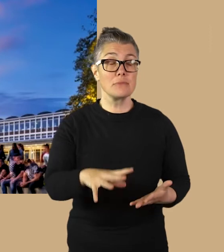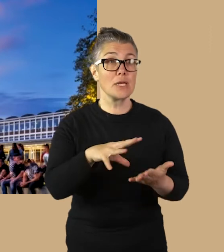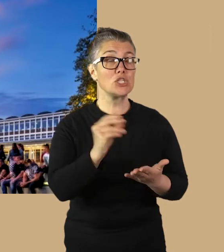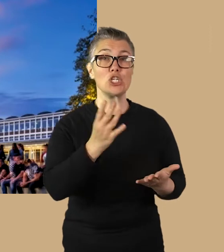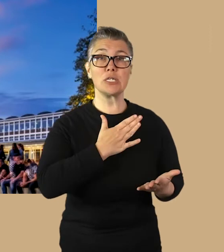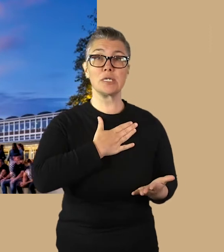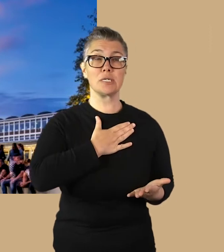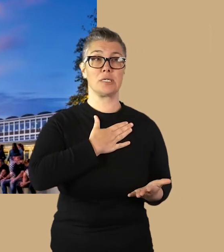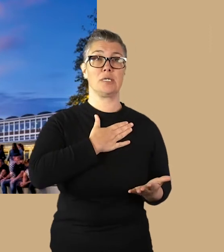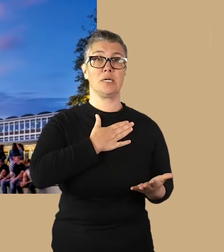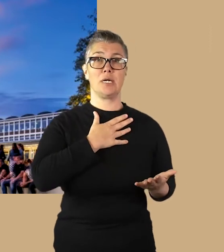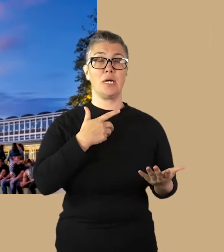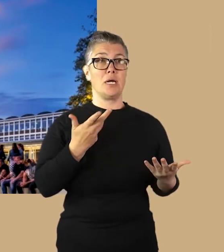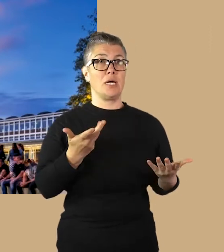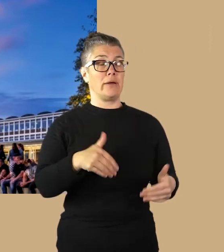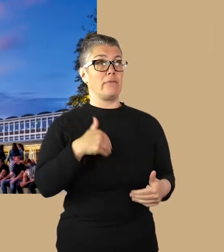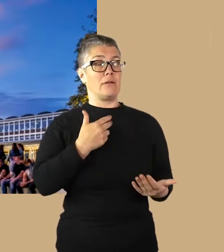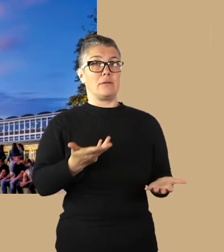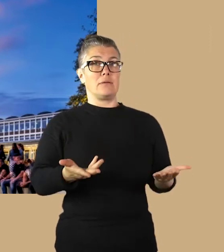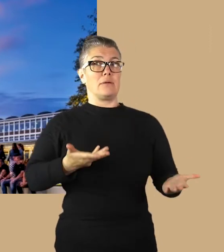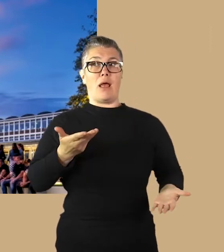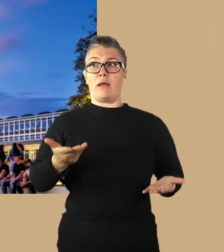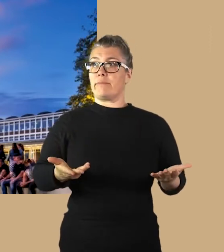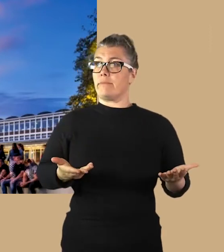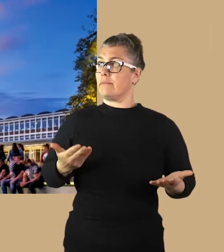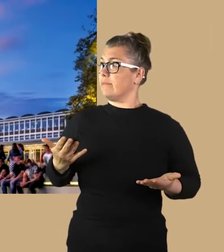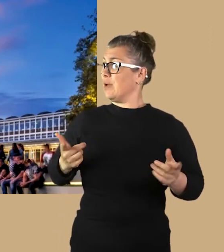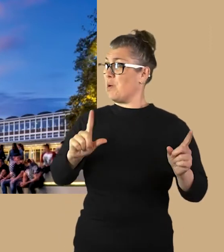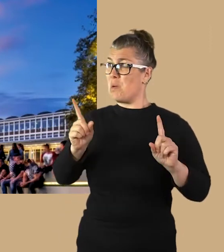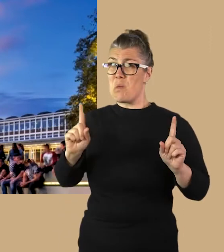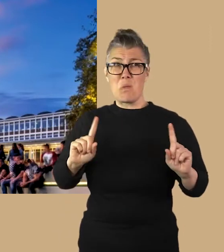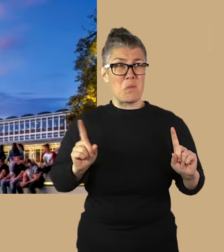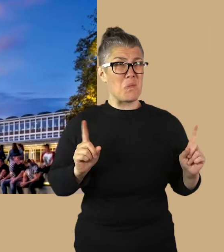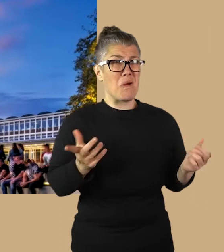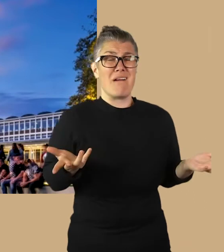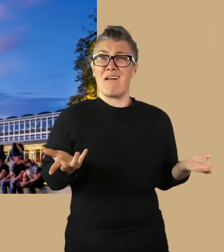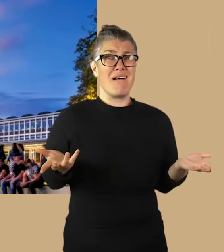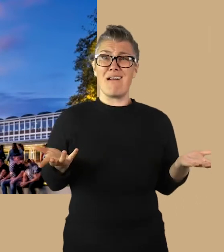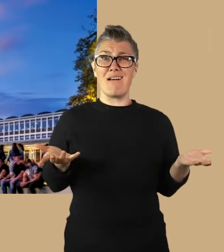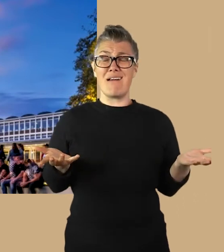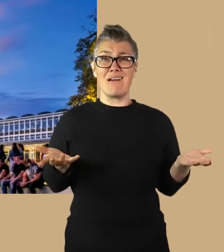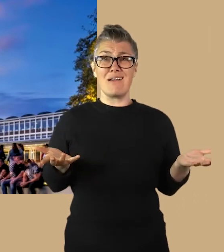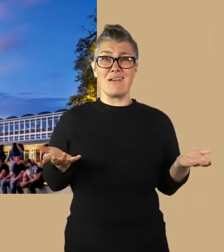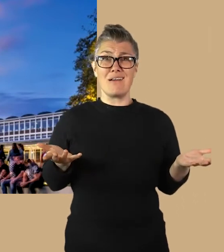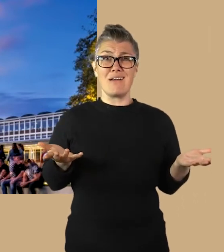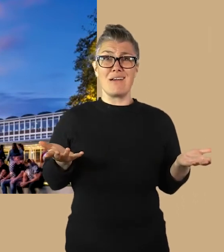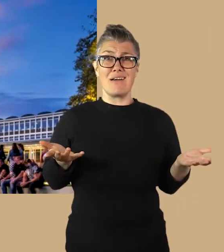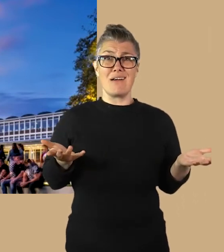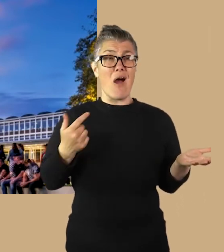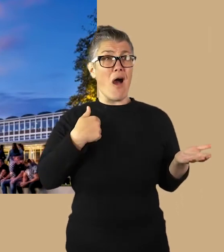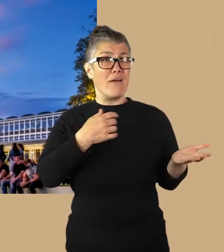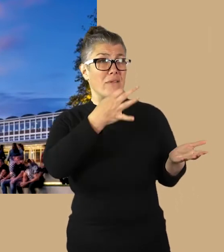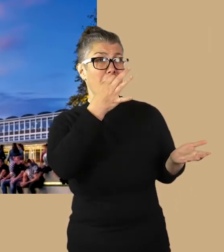student, you are just left going, what the hell? You